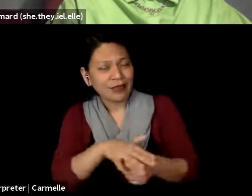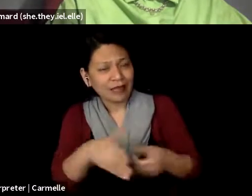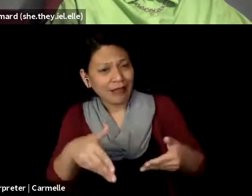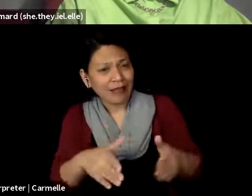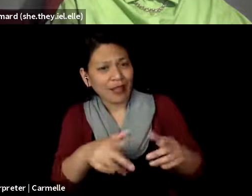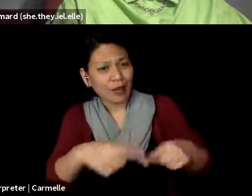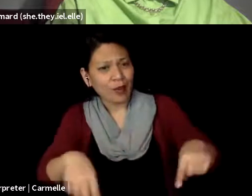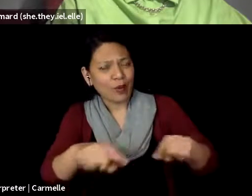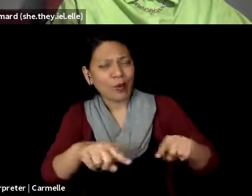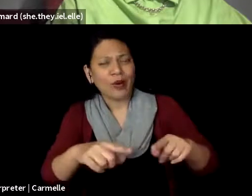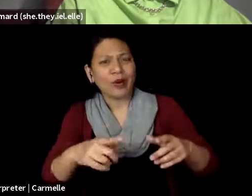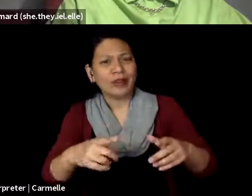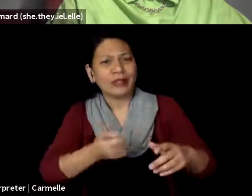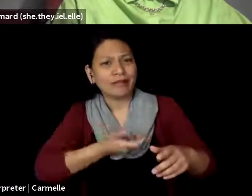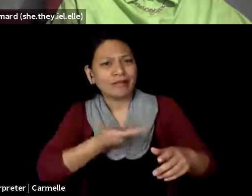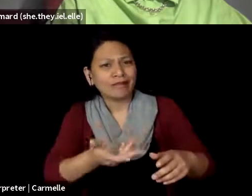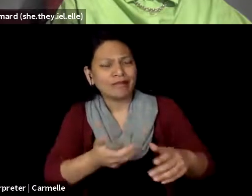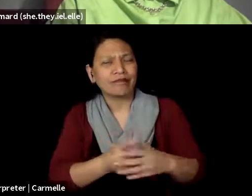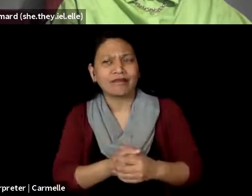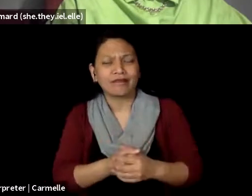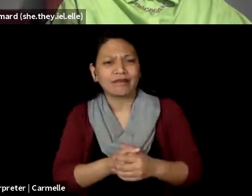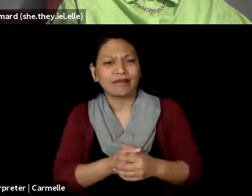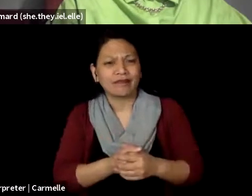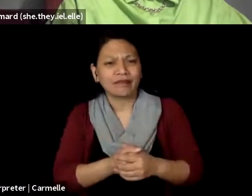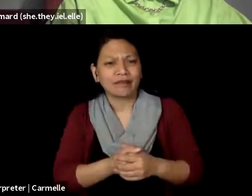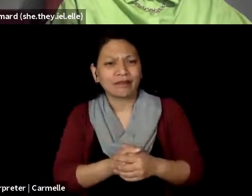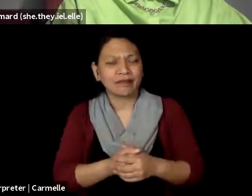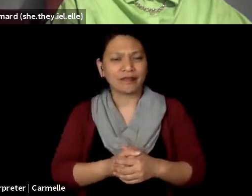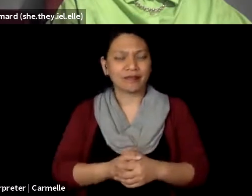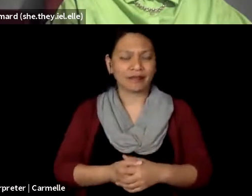and providing that, you know, that ability.